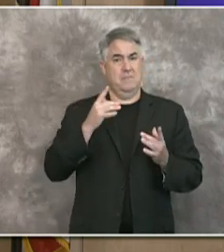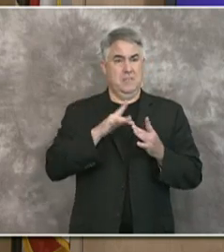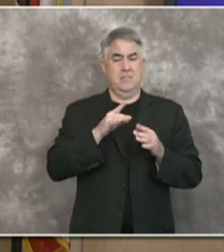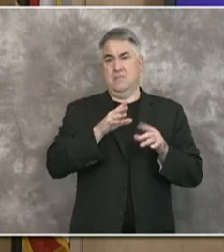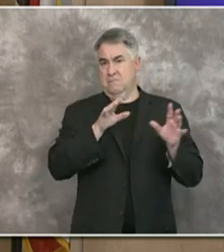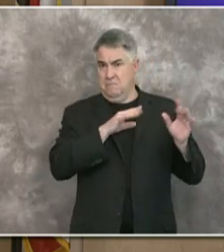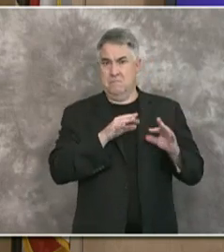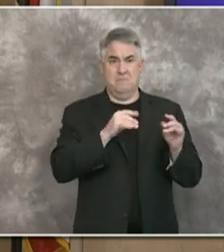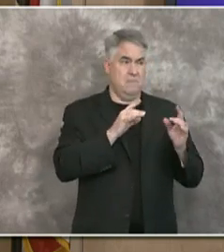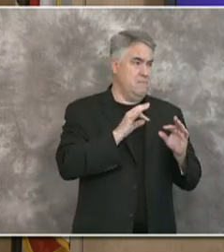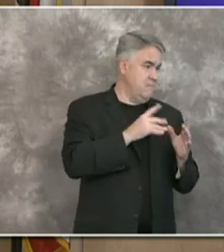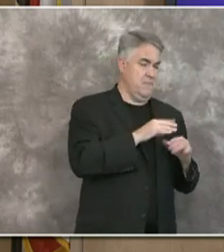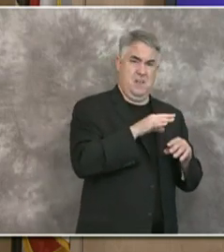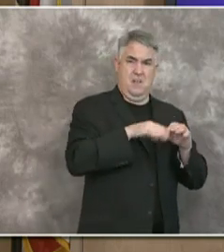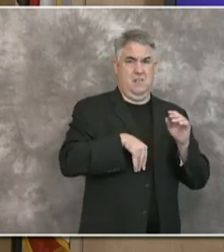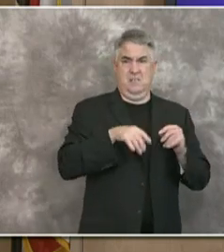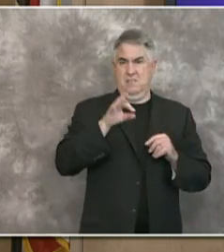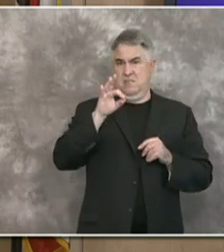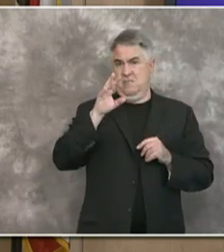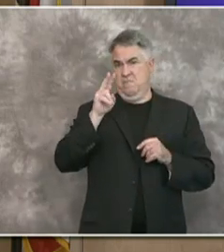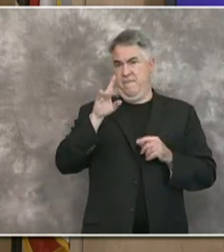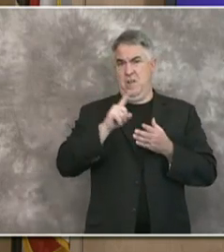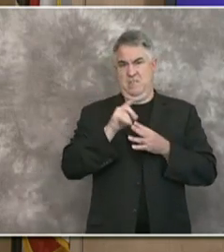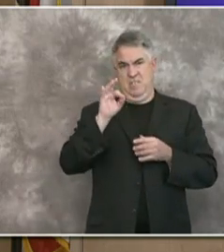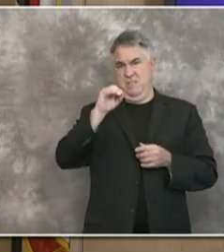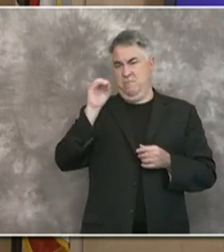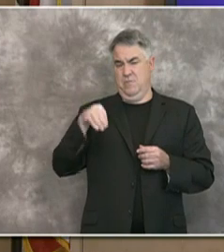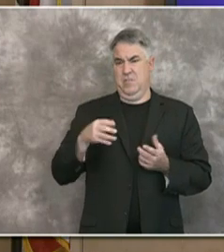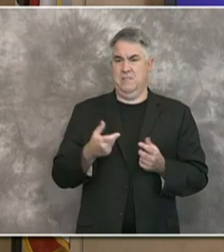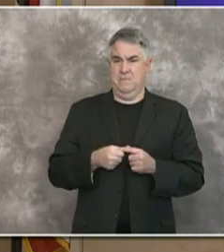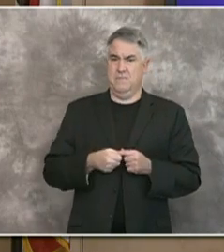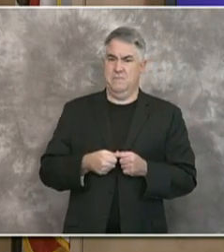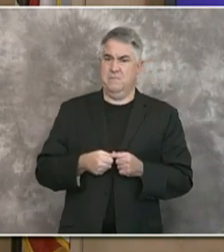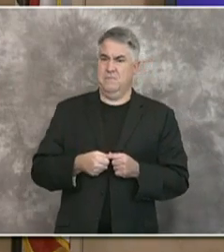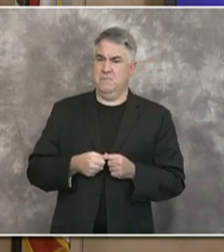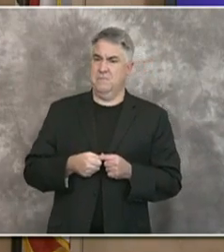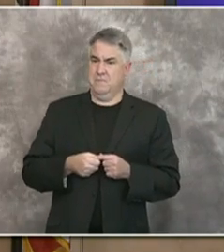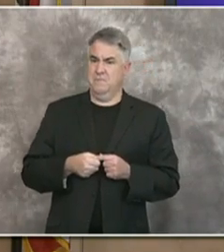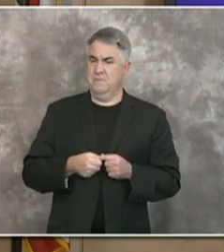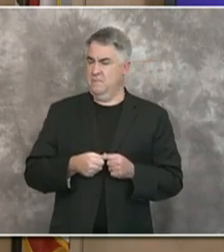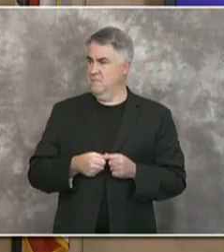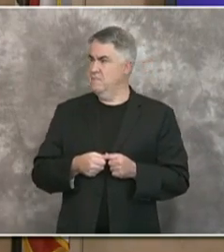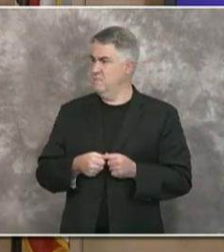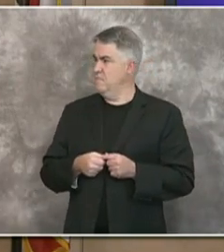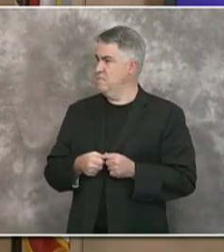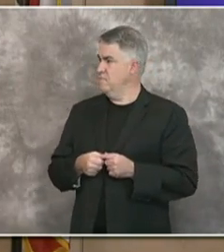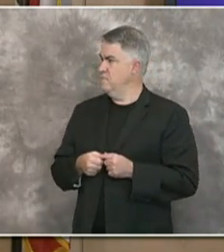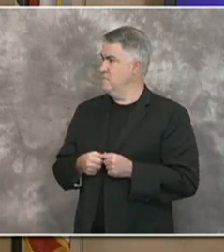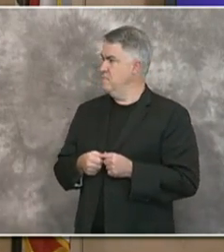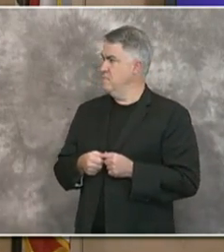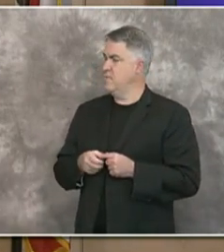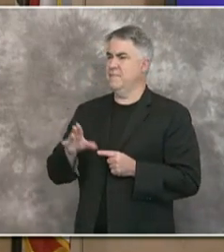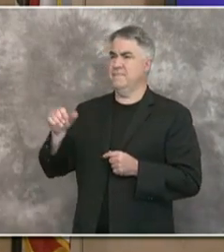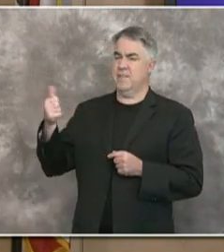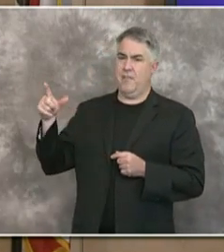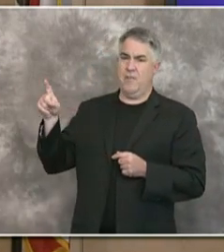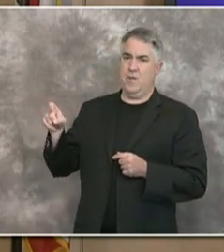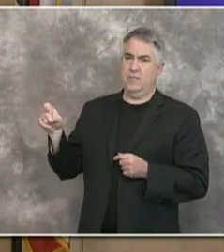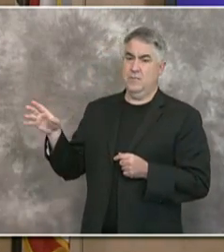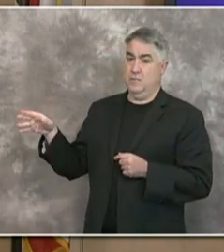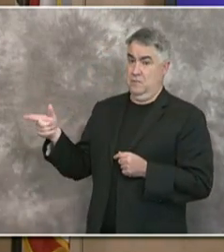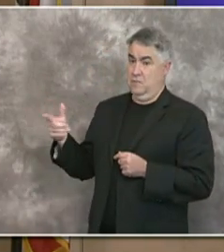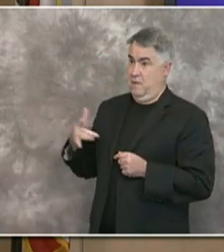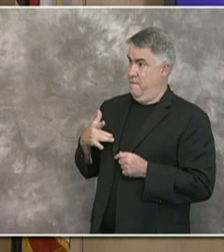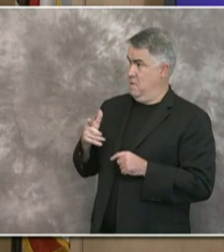and contacting their close contacts within 24 hours. Okay, so in both cases, you feel like you're meeting your